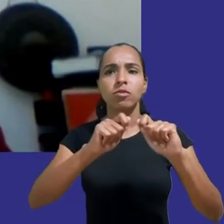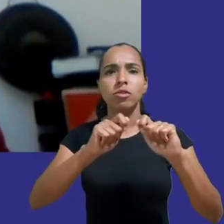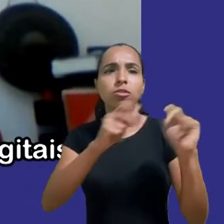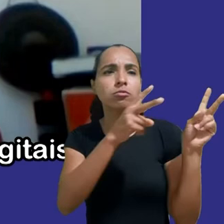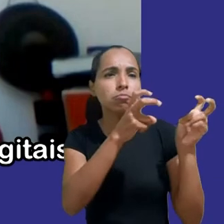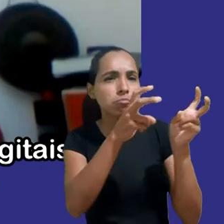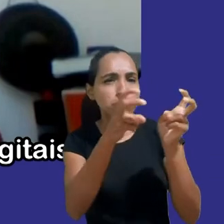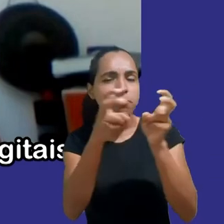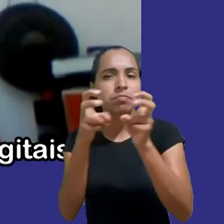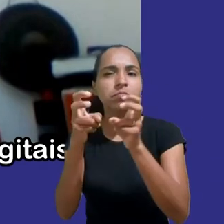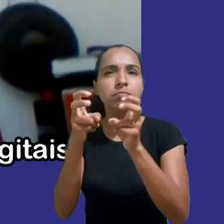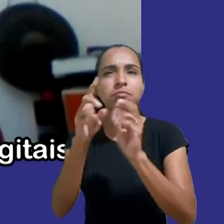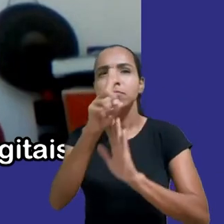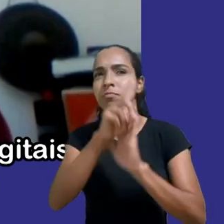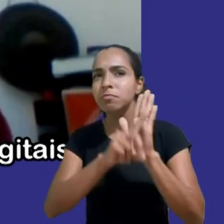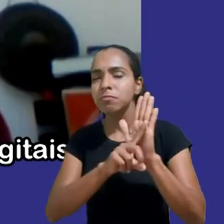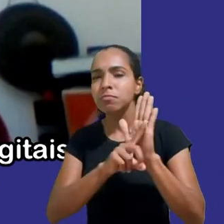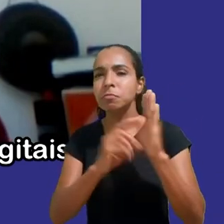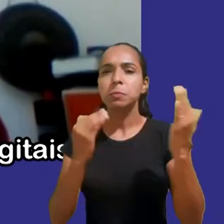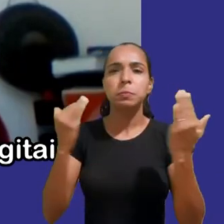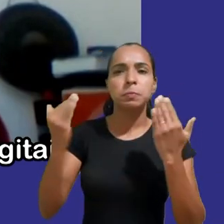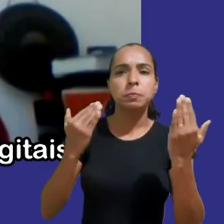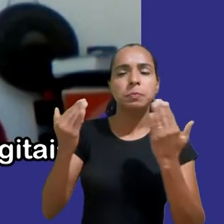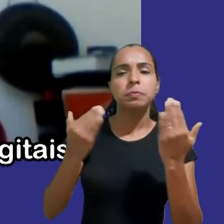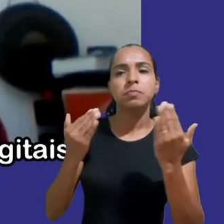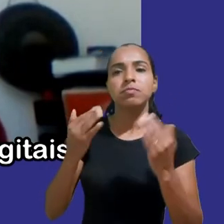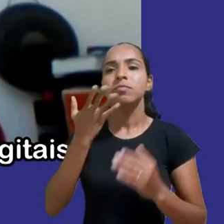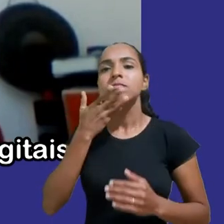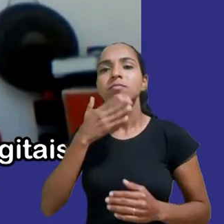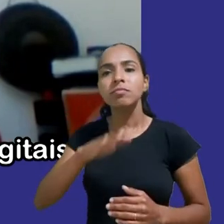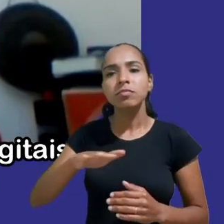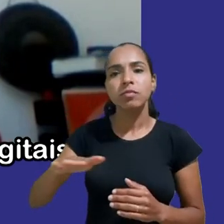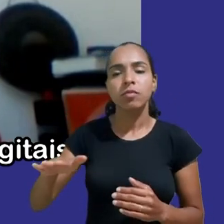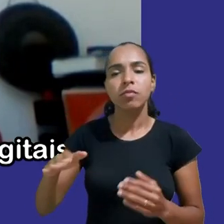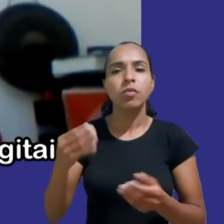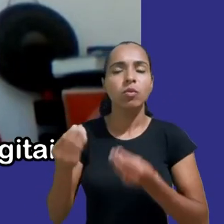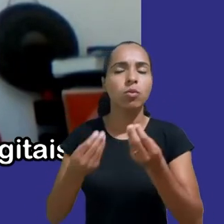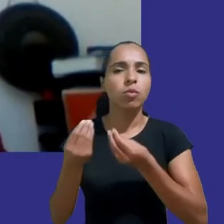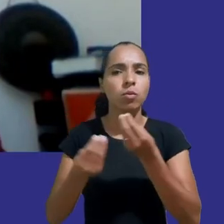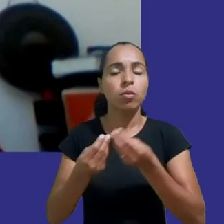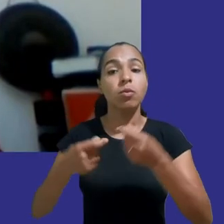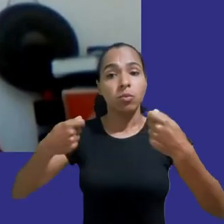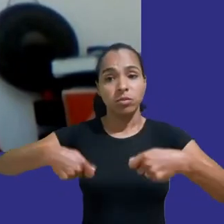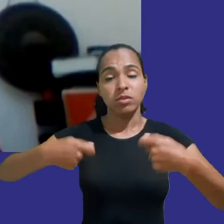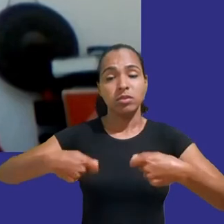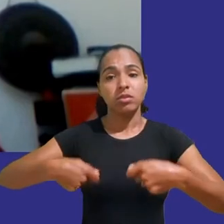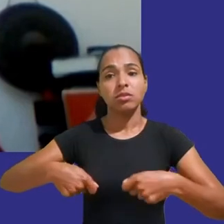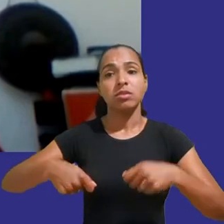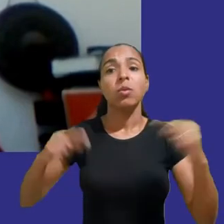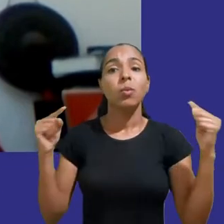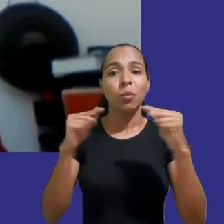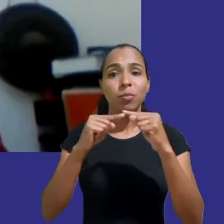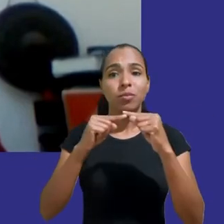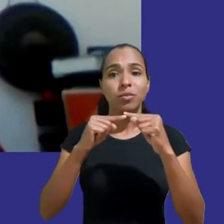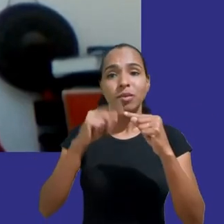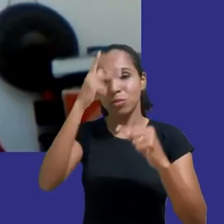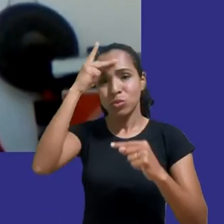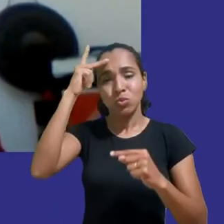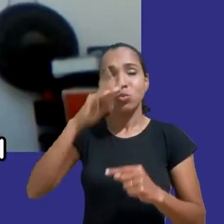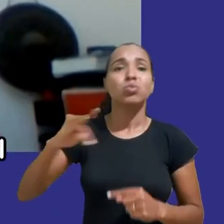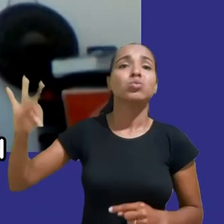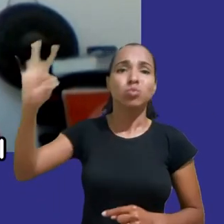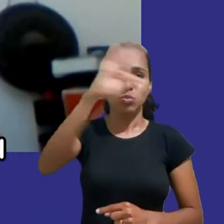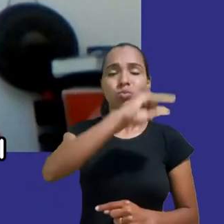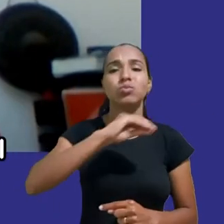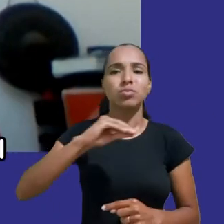so although many of the things that we want to address for children in the digital economy should in fact be applicable to